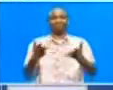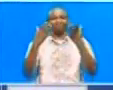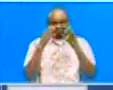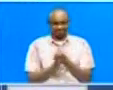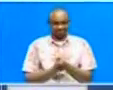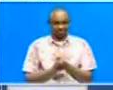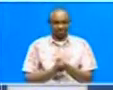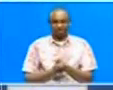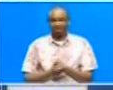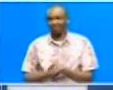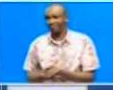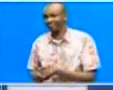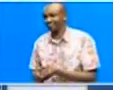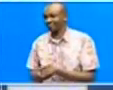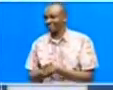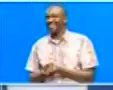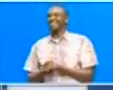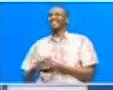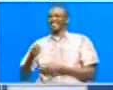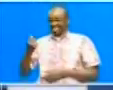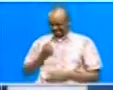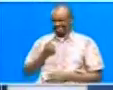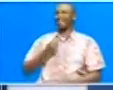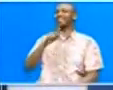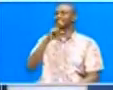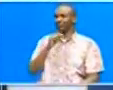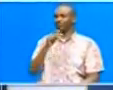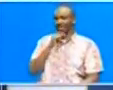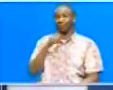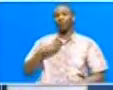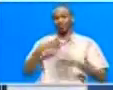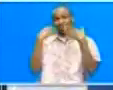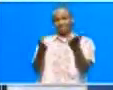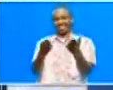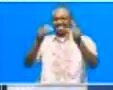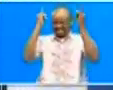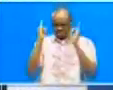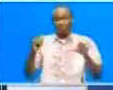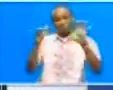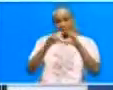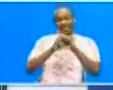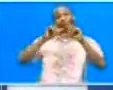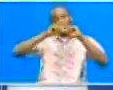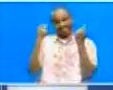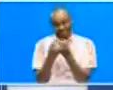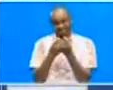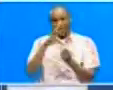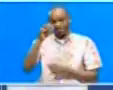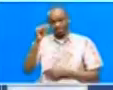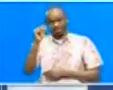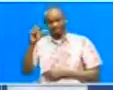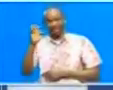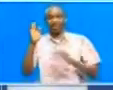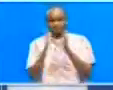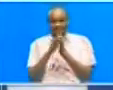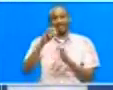Absolutely. Ladies and gentlemen, I want to present to you the newest members of the team, Michelle Ngele,